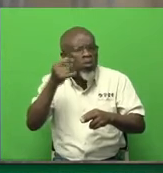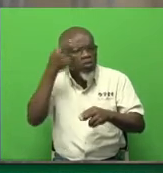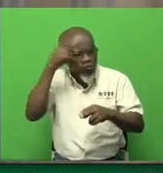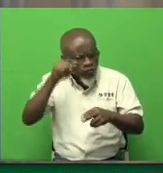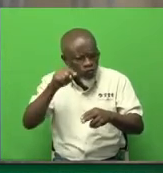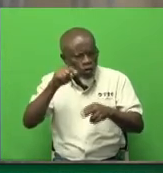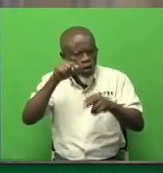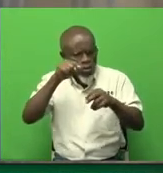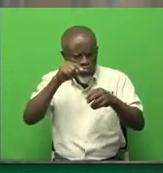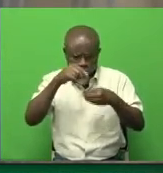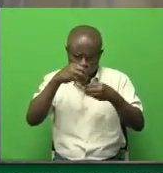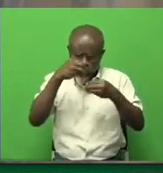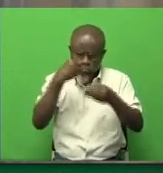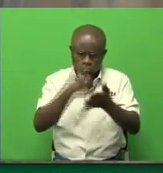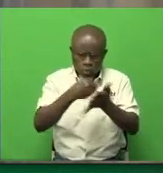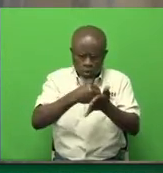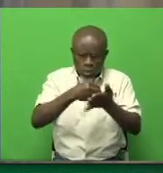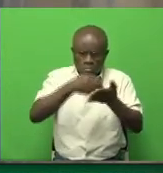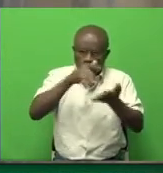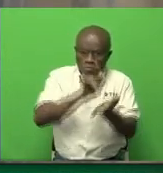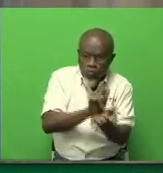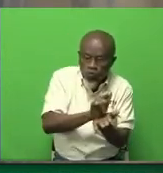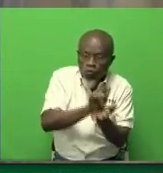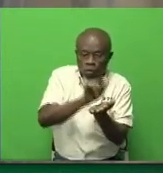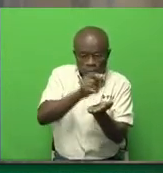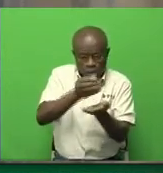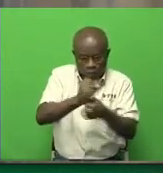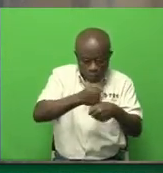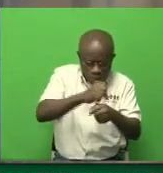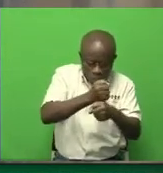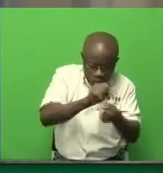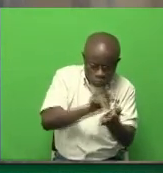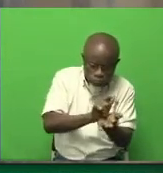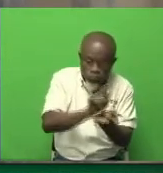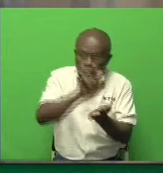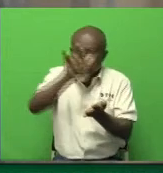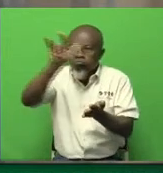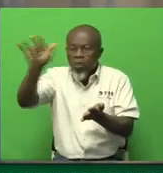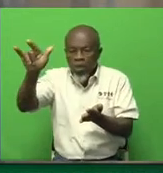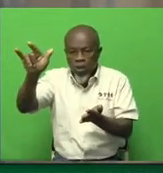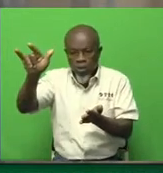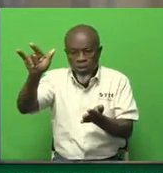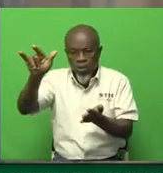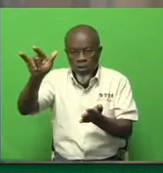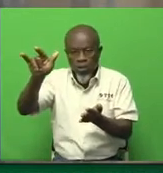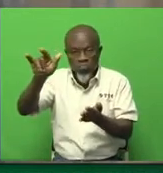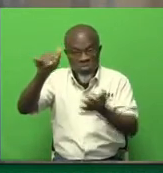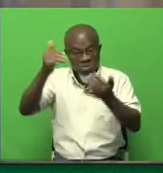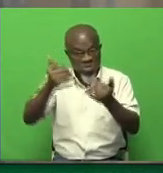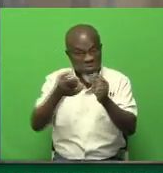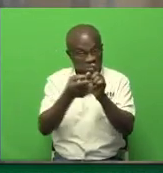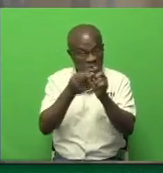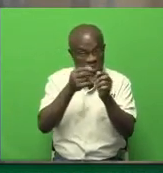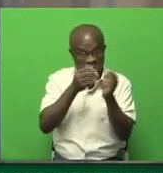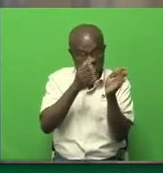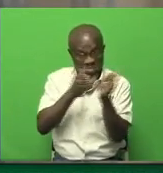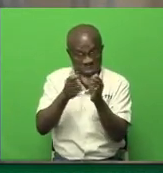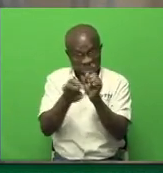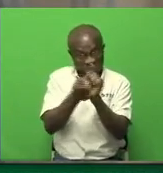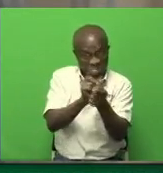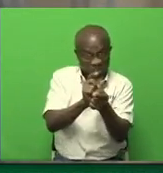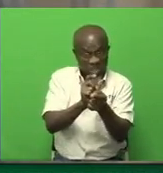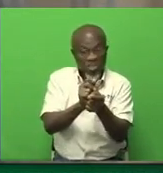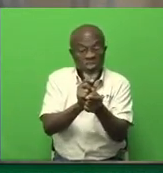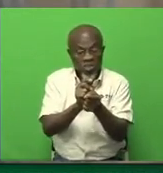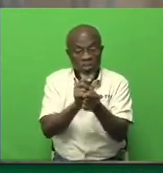it's mandate has changed because now you're giving for an exchange for exports but also for imports and therefore we need to know the